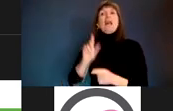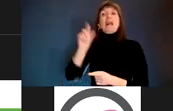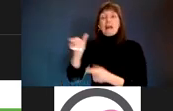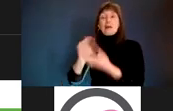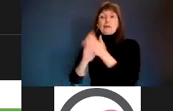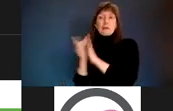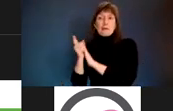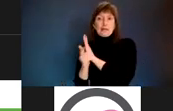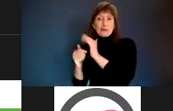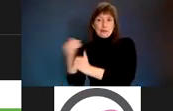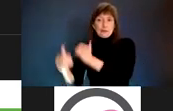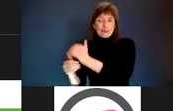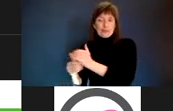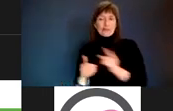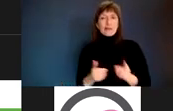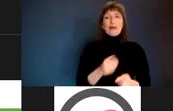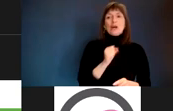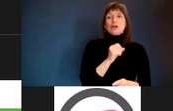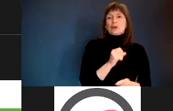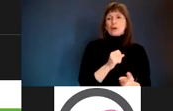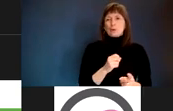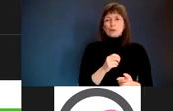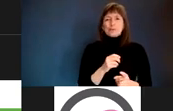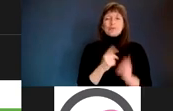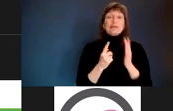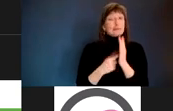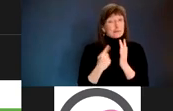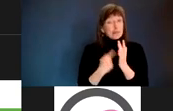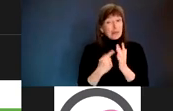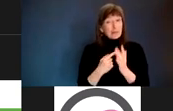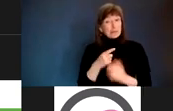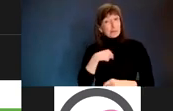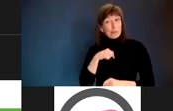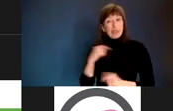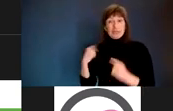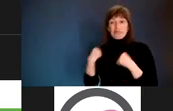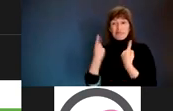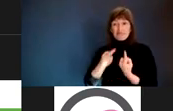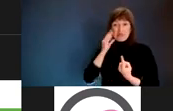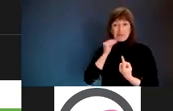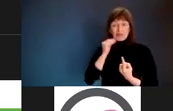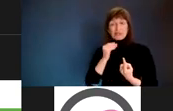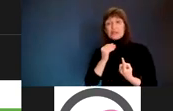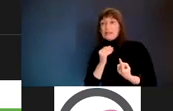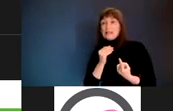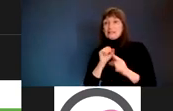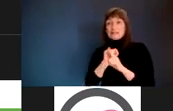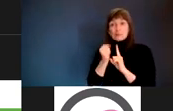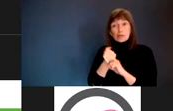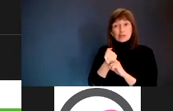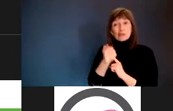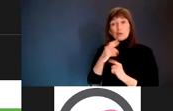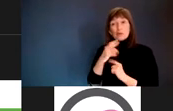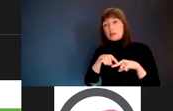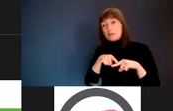and Steve kind of alluded to this earlier, what we've found sometimes, depending on the risk and the situation, is that while the